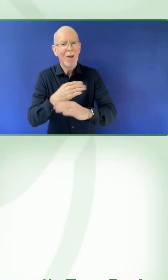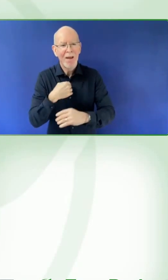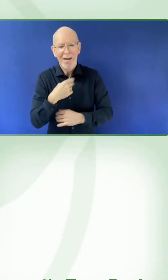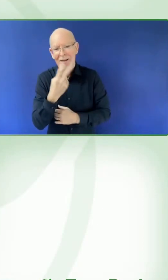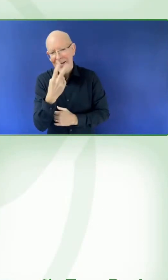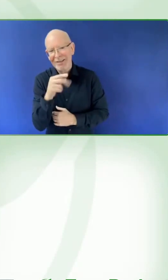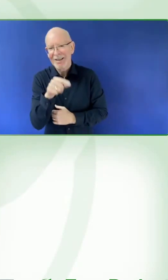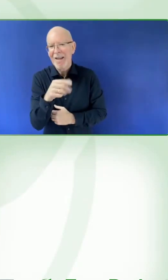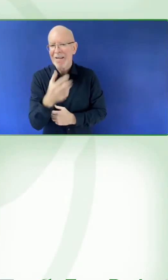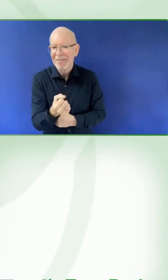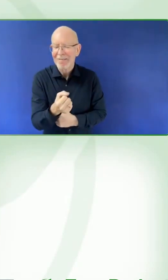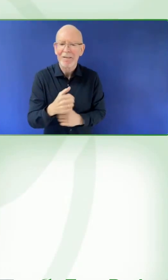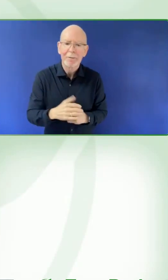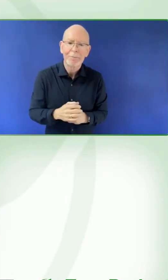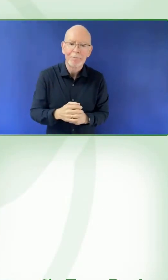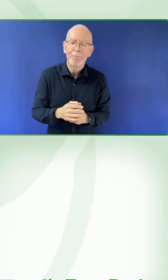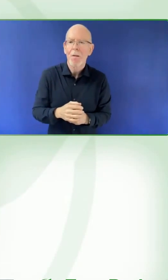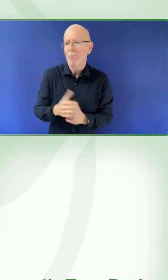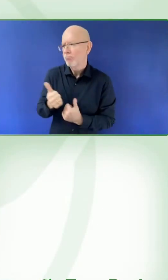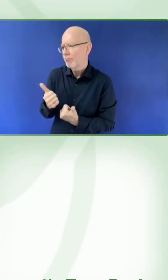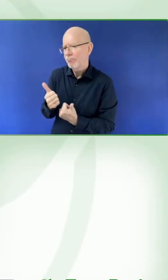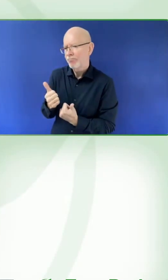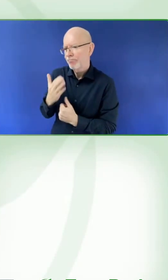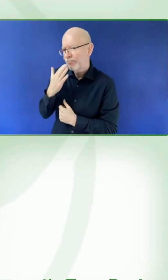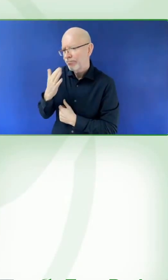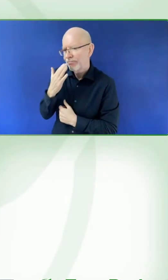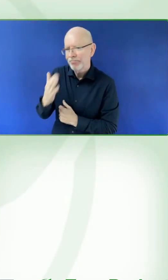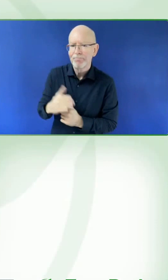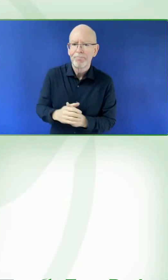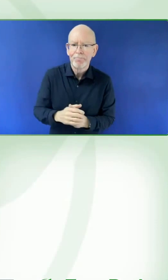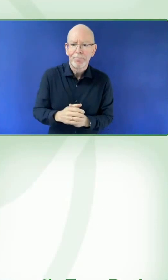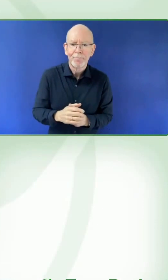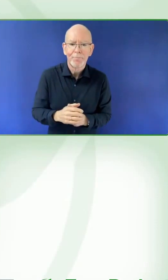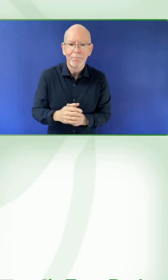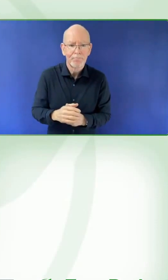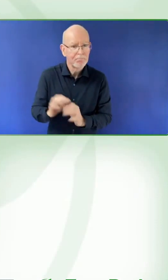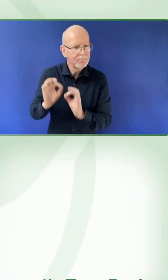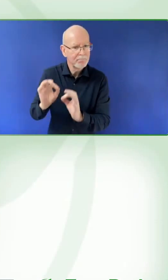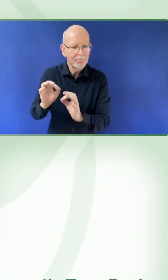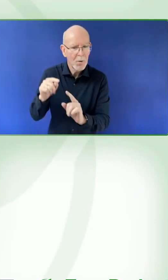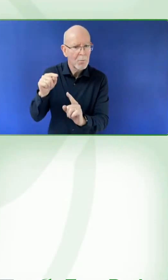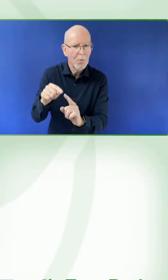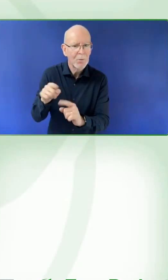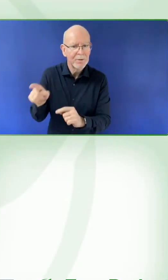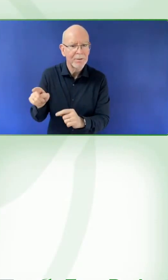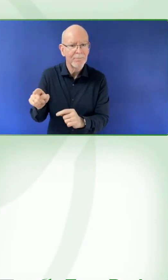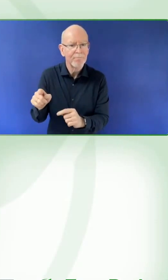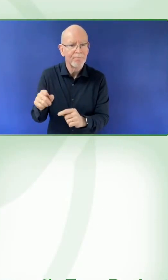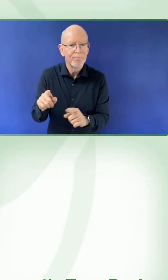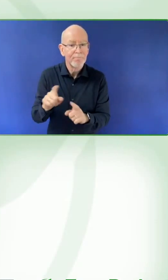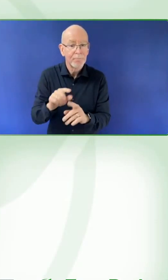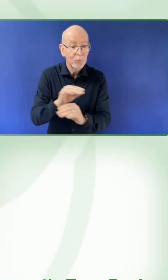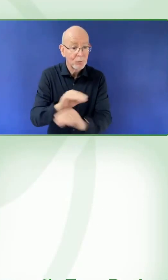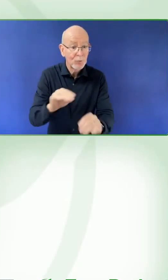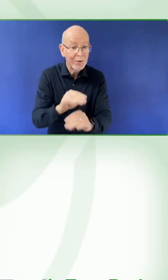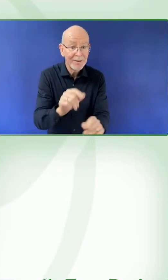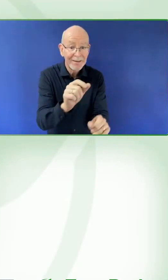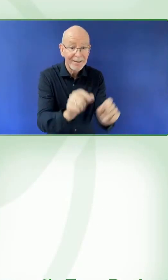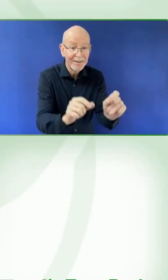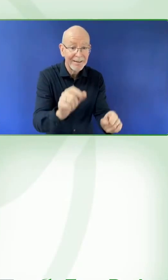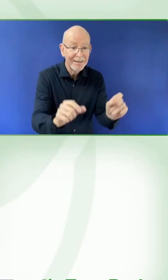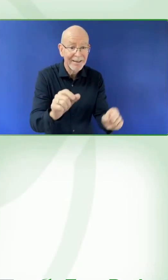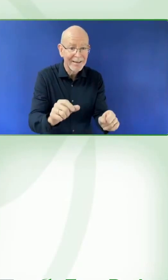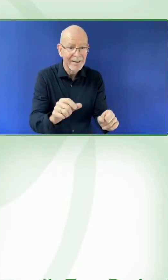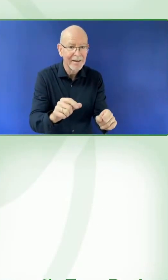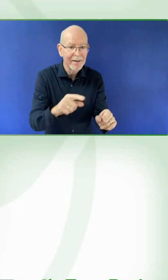also in sexual harassment and reproductive rights, is really important. Would someone else like to address the